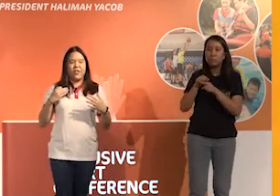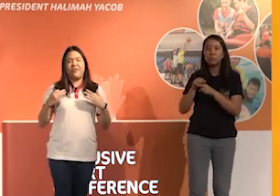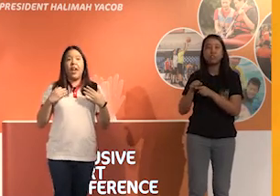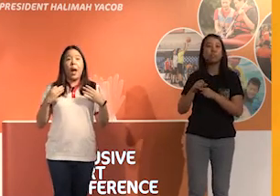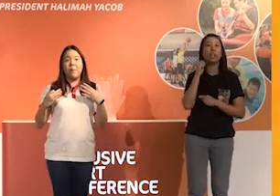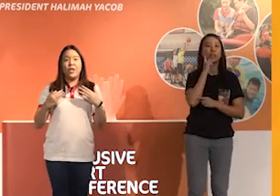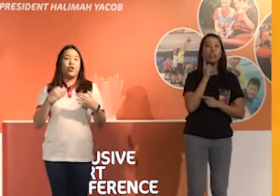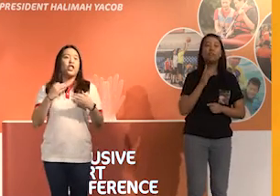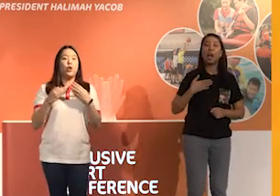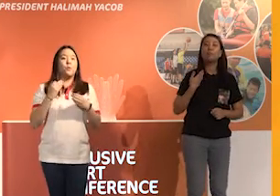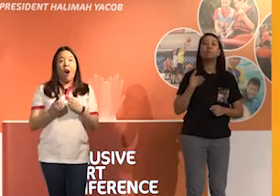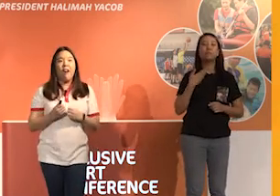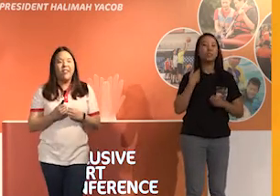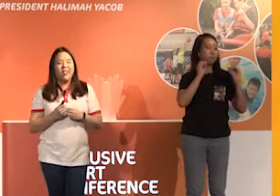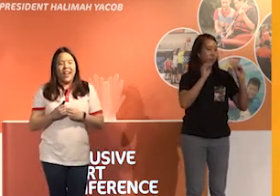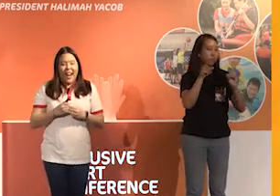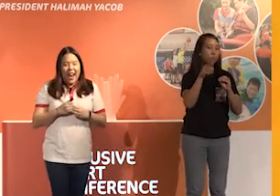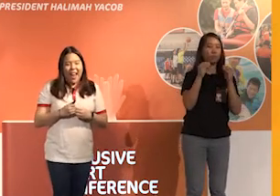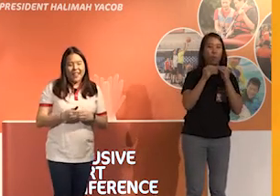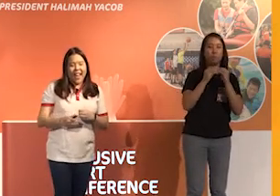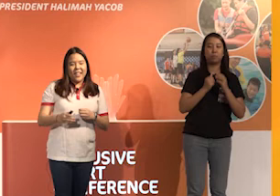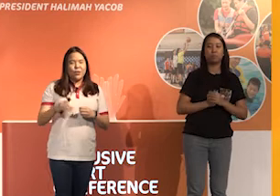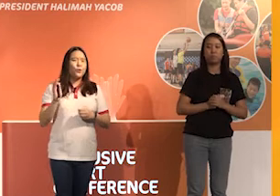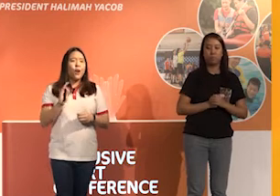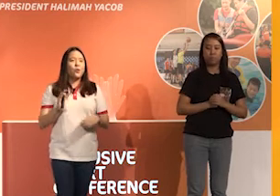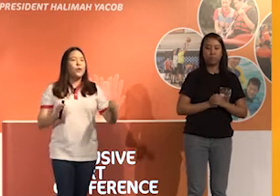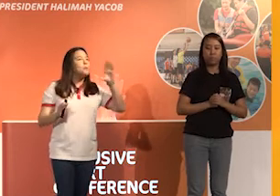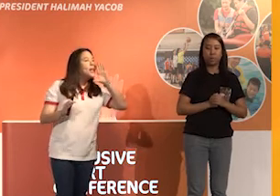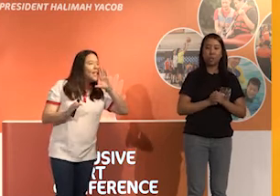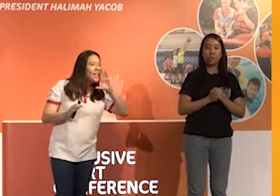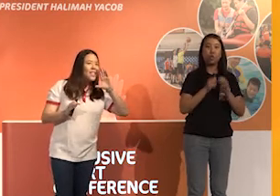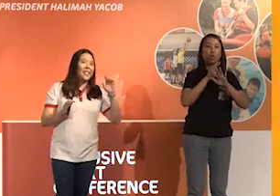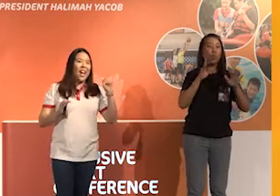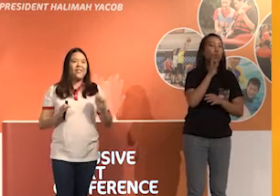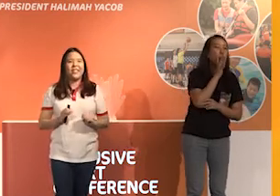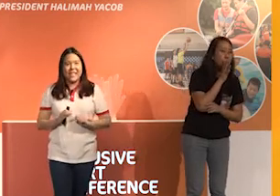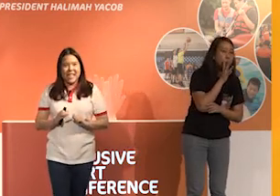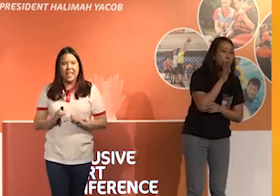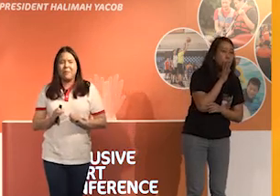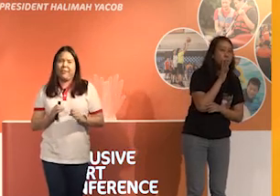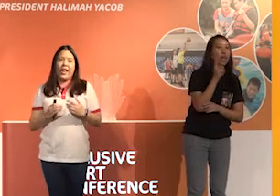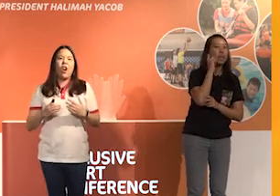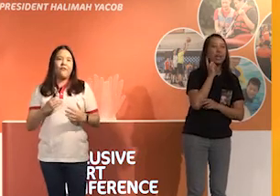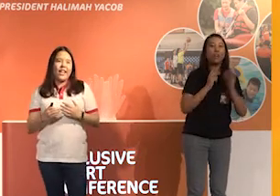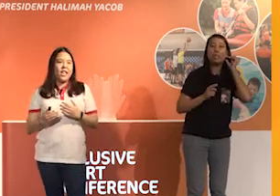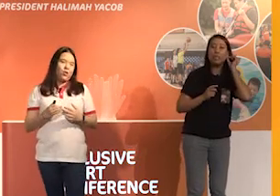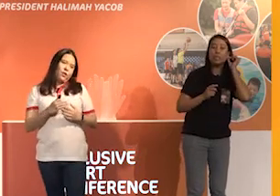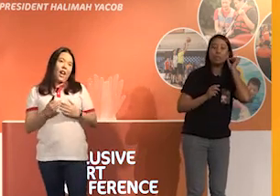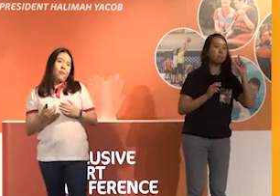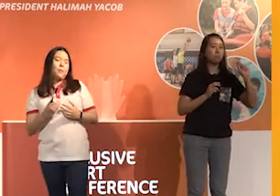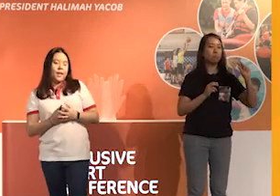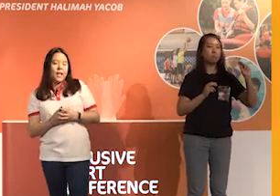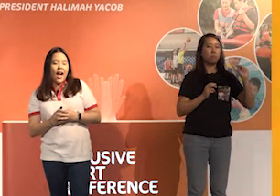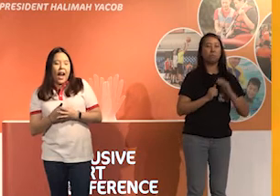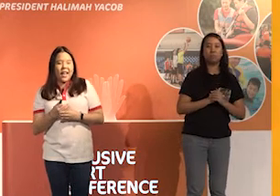deaf is very happy to teach you more. And then do not whisper the deaf ear. It's very offensive to